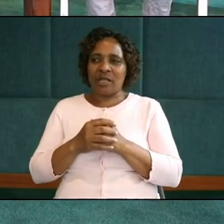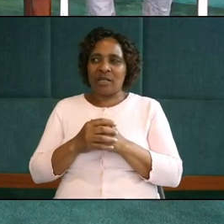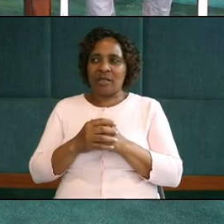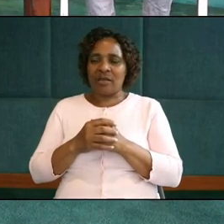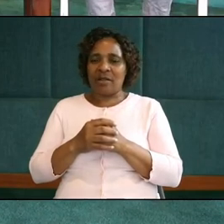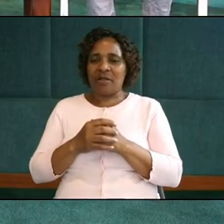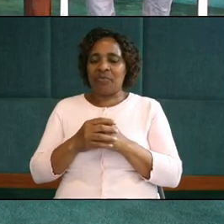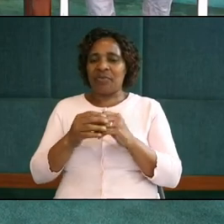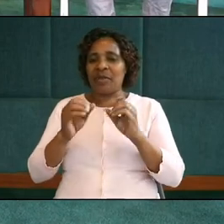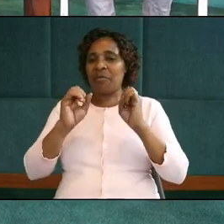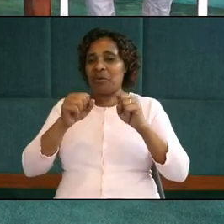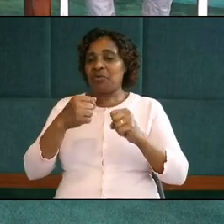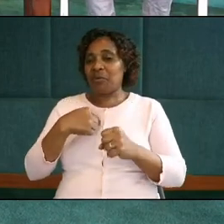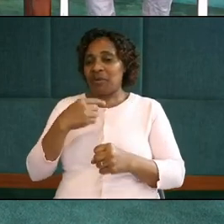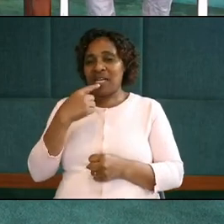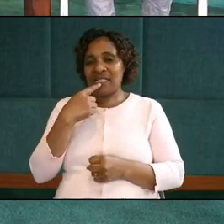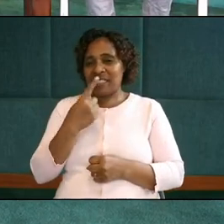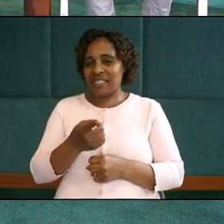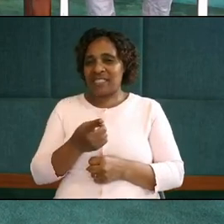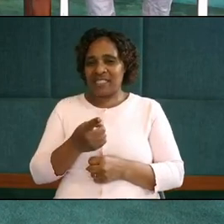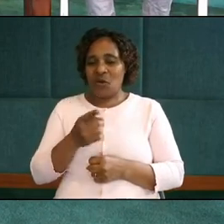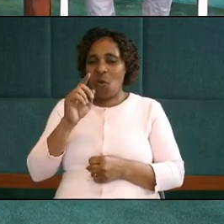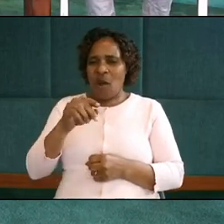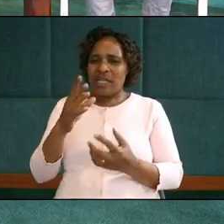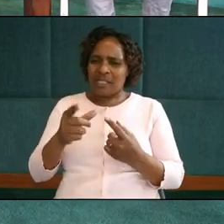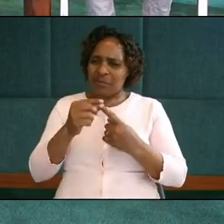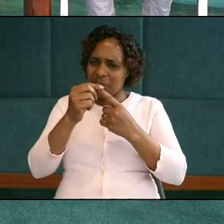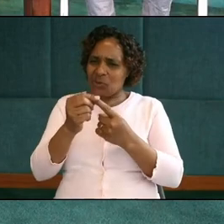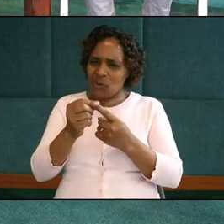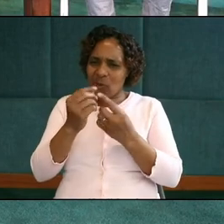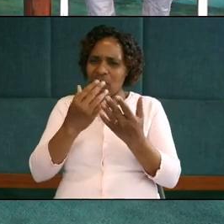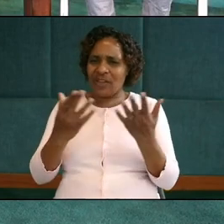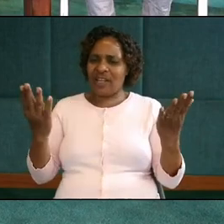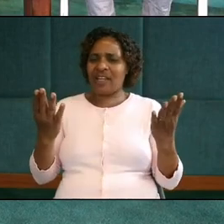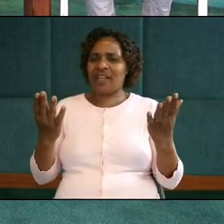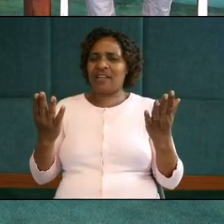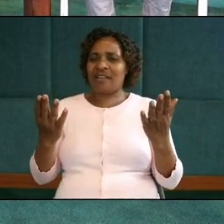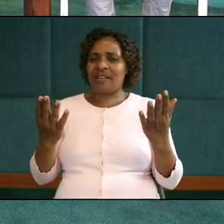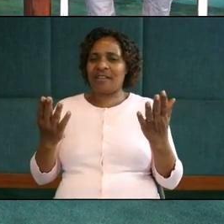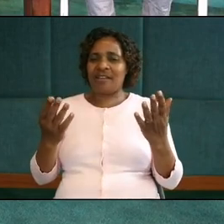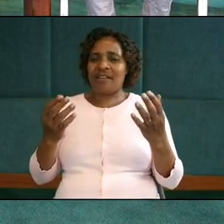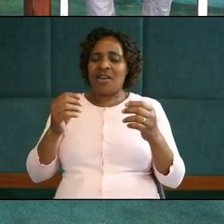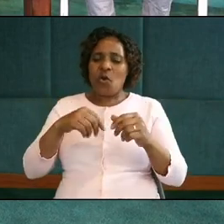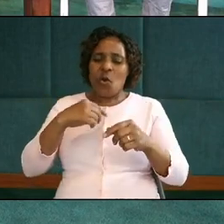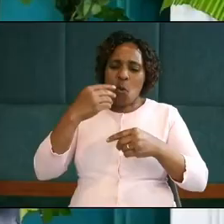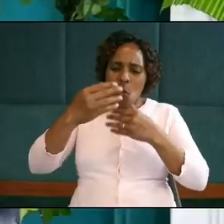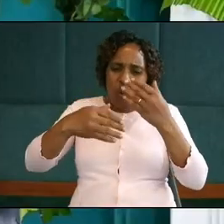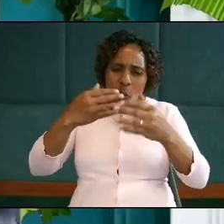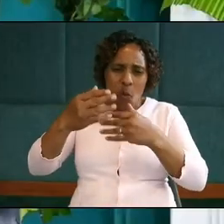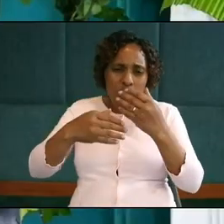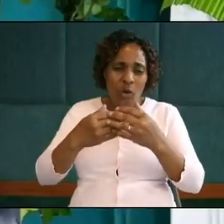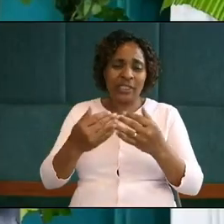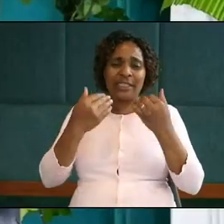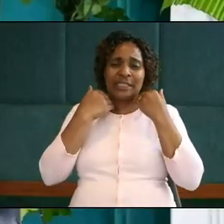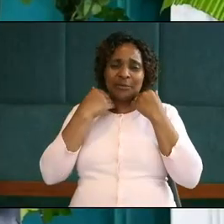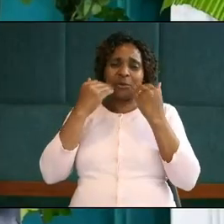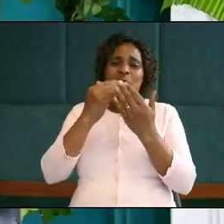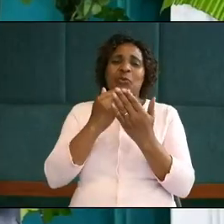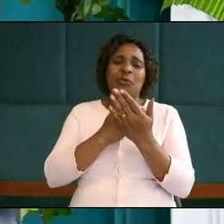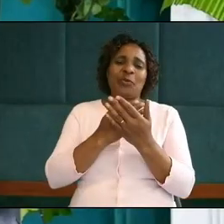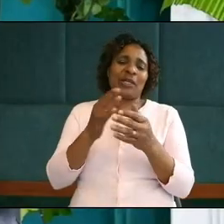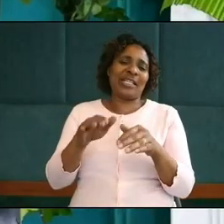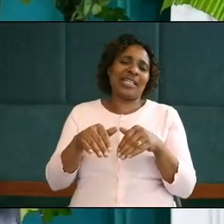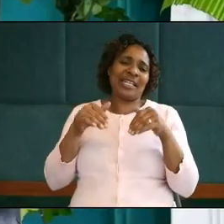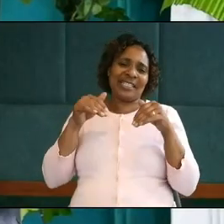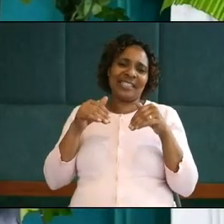Okay, so I'd jump in and I'd say, like, one particular thing is, like, when I never used to have, like, a consistent sleeping schedule, it would be delayed.